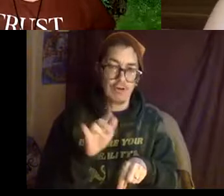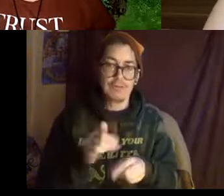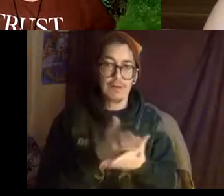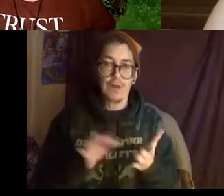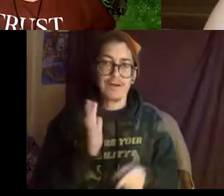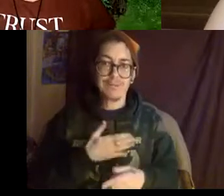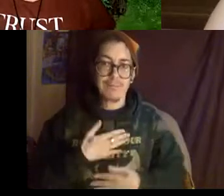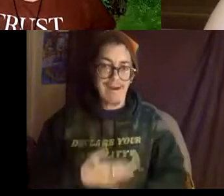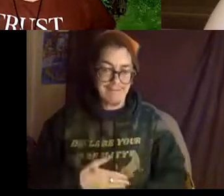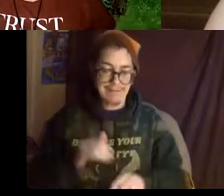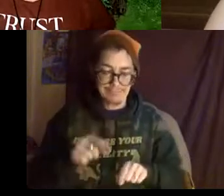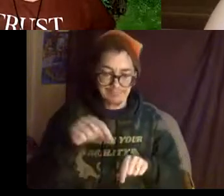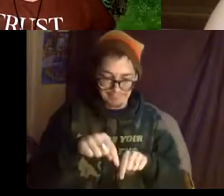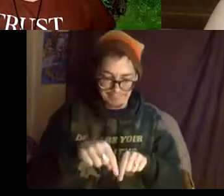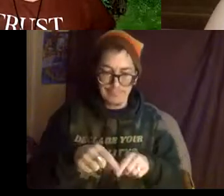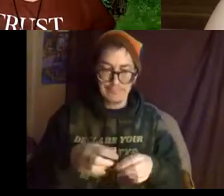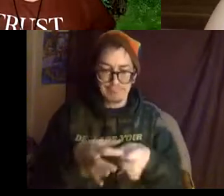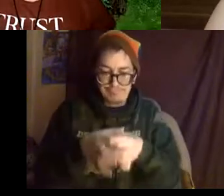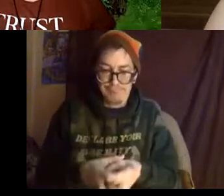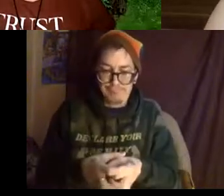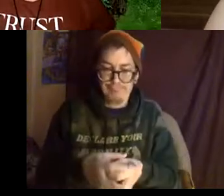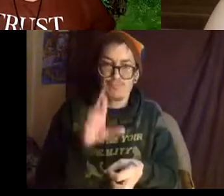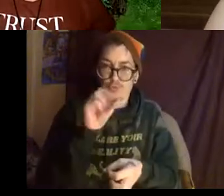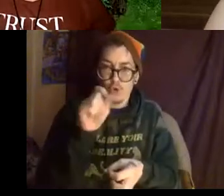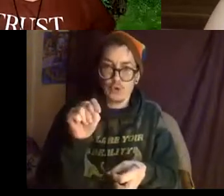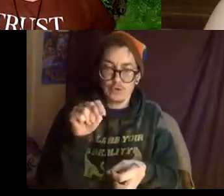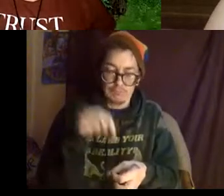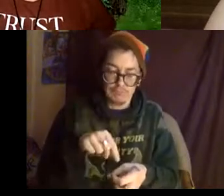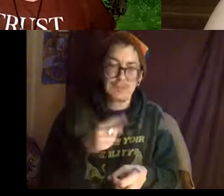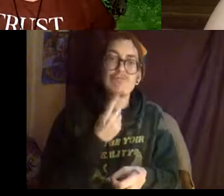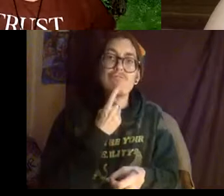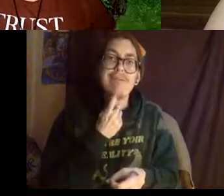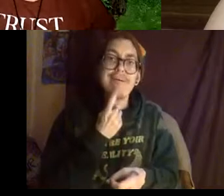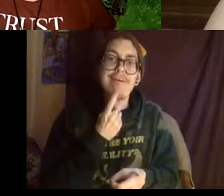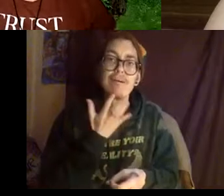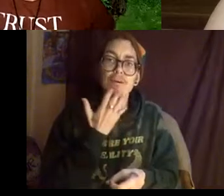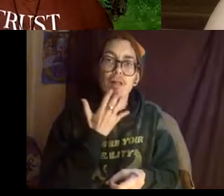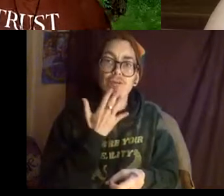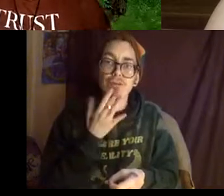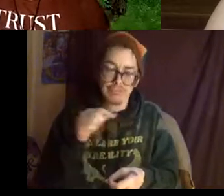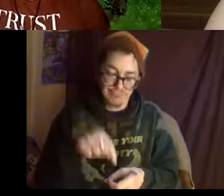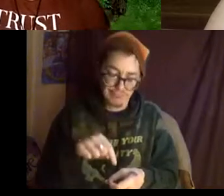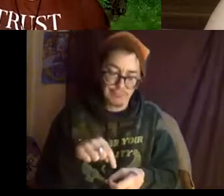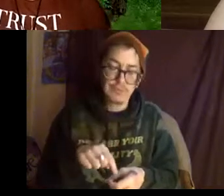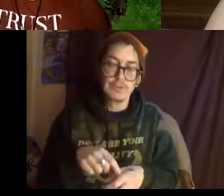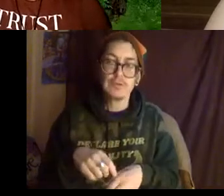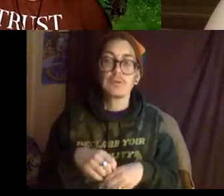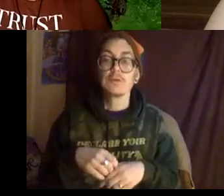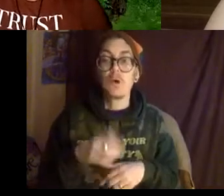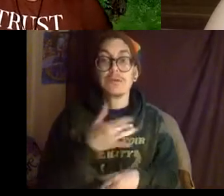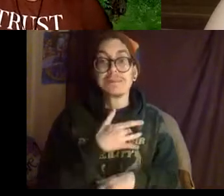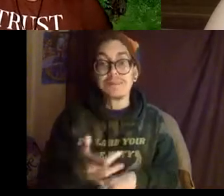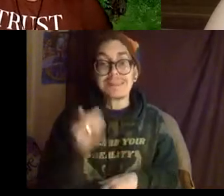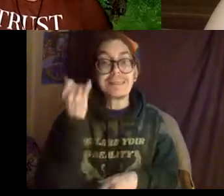sexual and reproductive organs are. So it's in that part of our body. It's centered there. It's the color